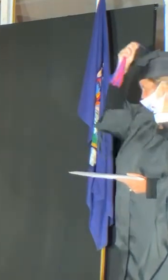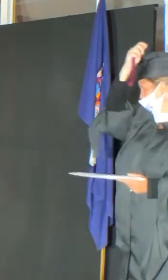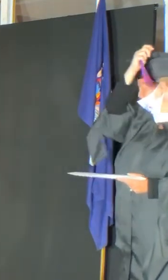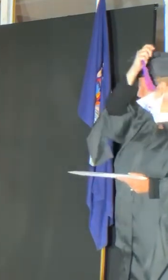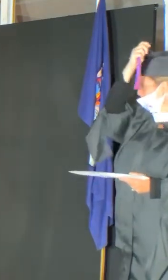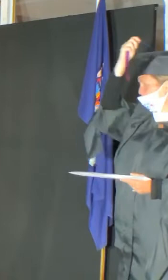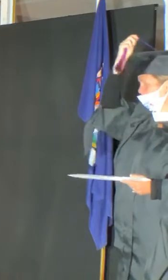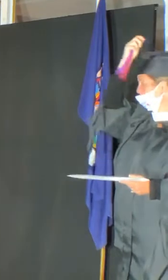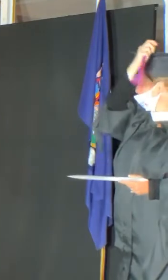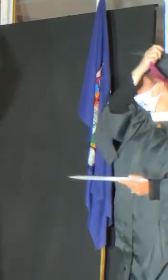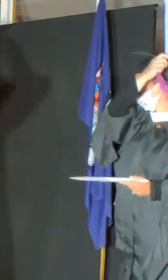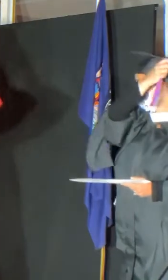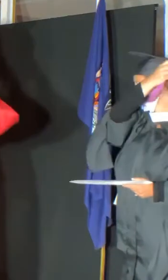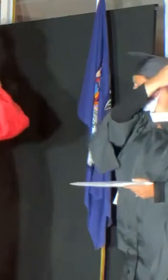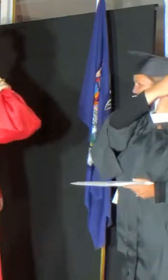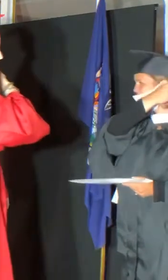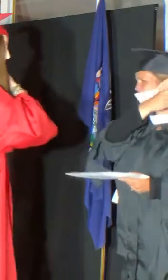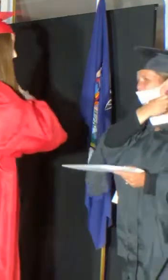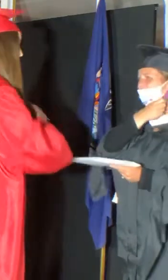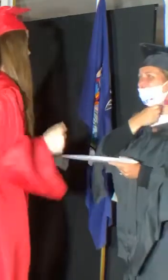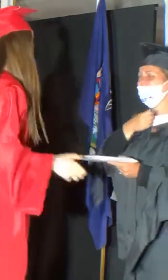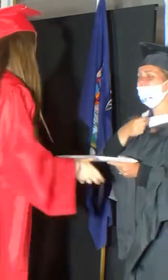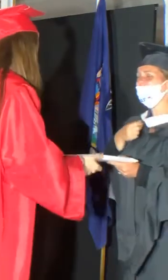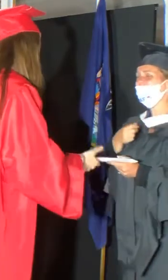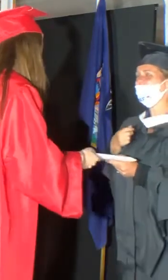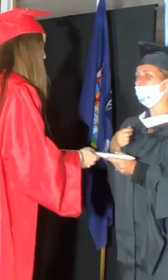Eliana Mutia Fitchner.